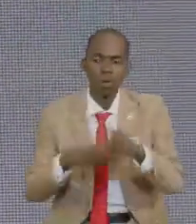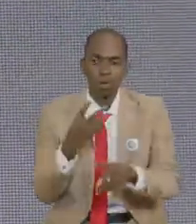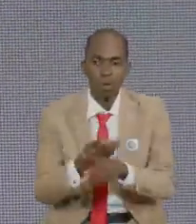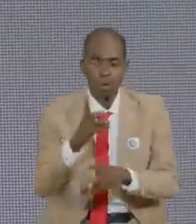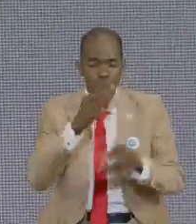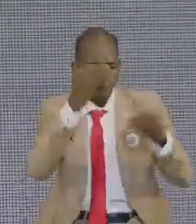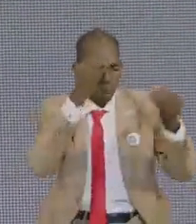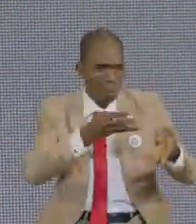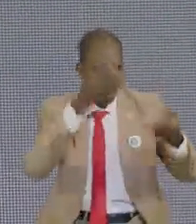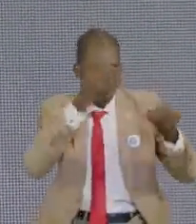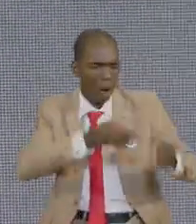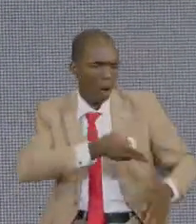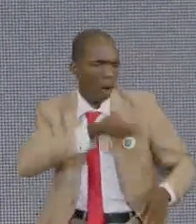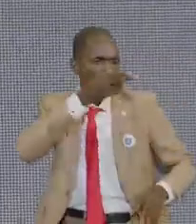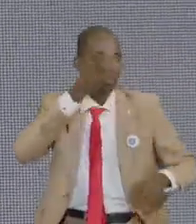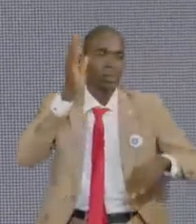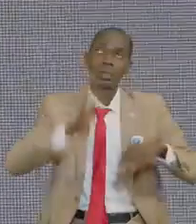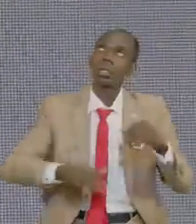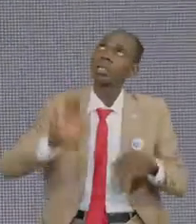Christ in his authority.